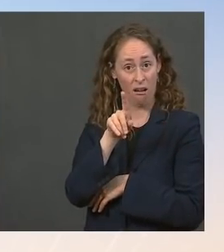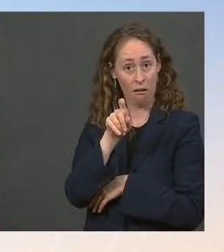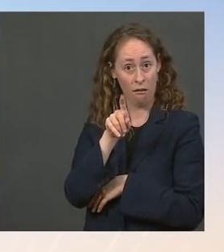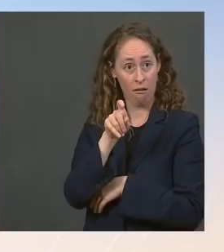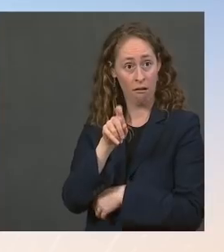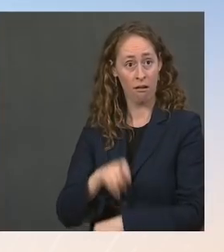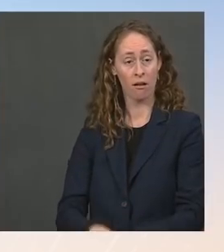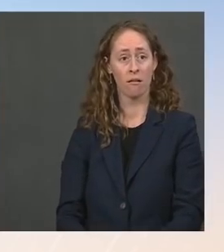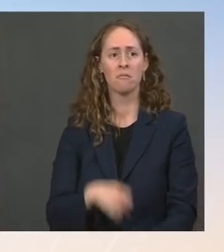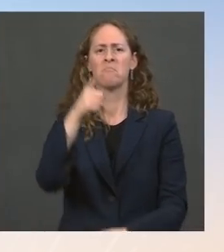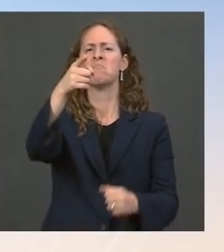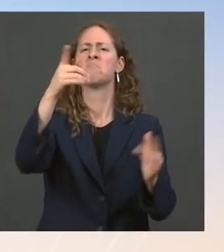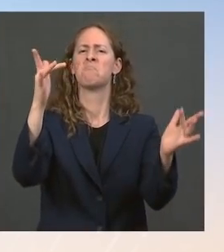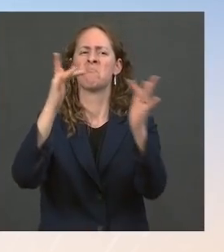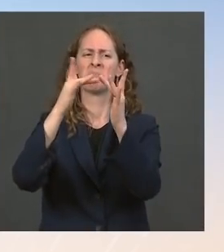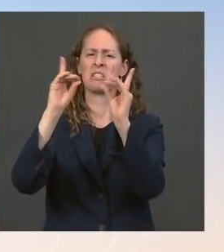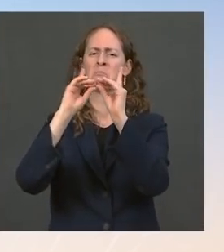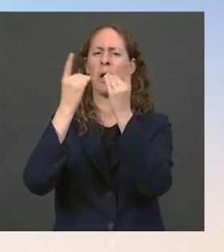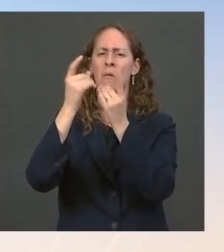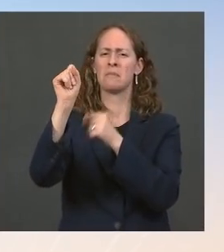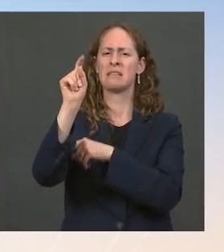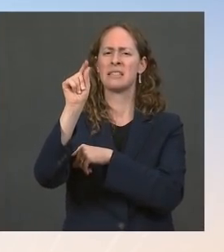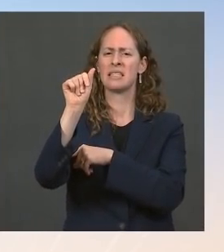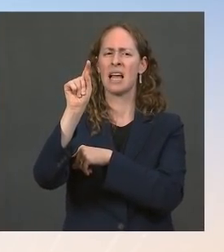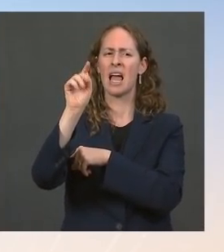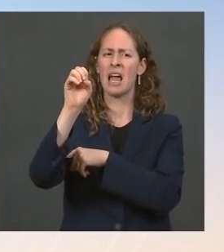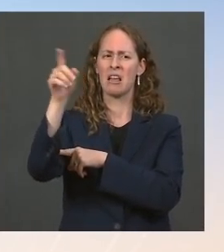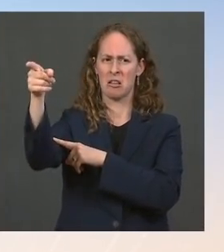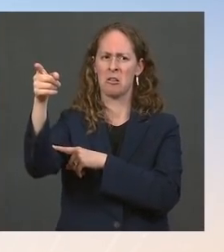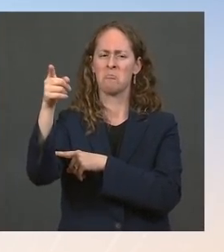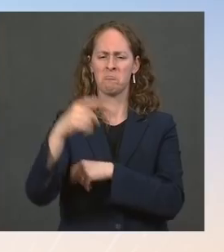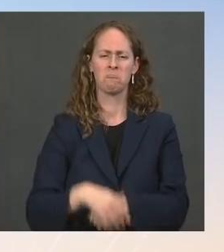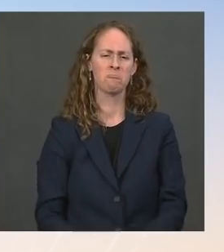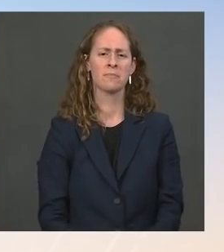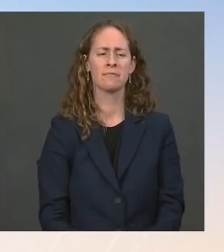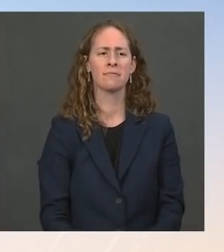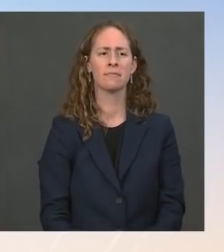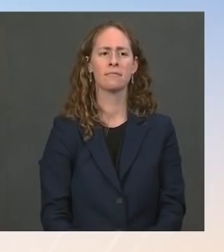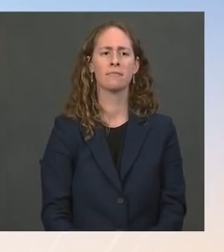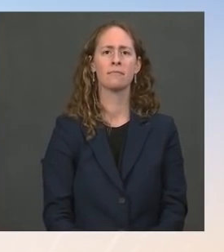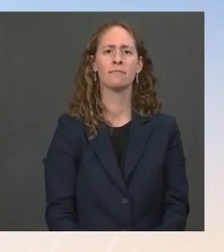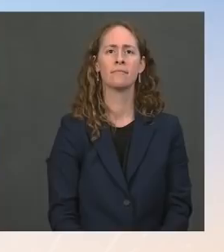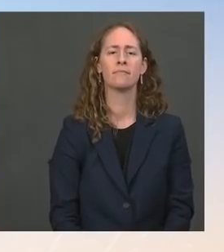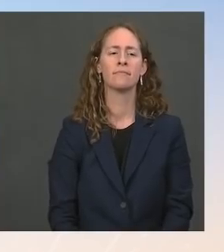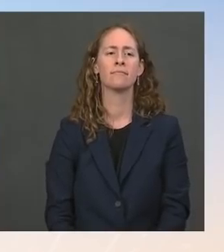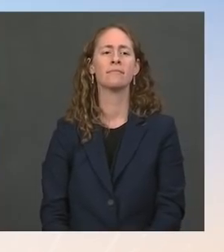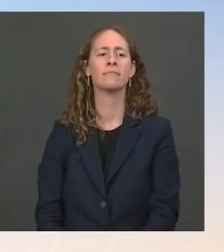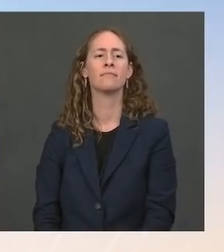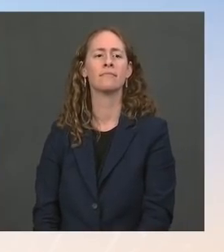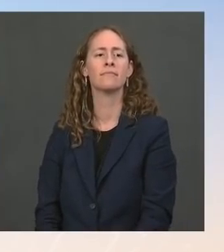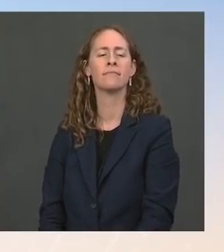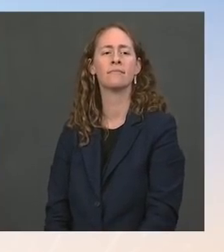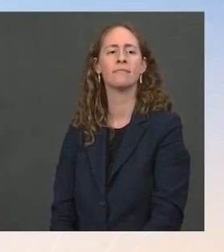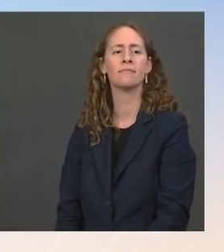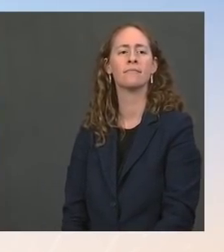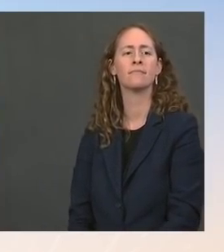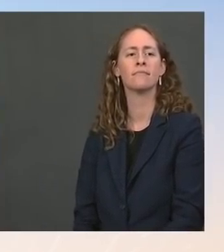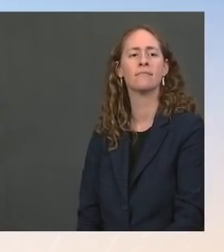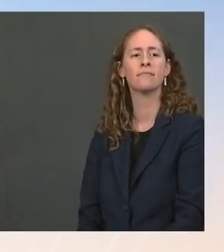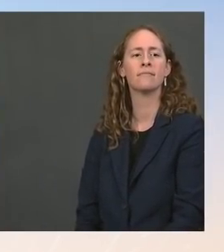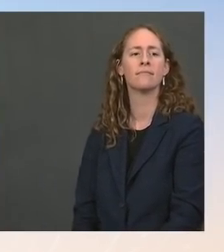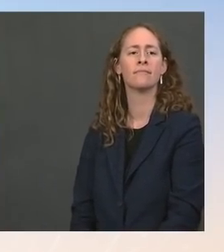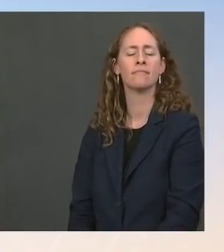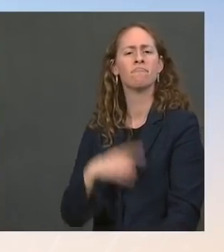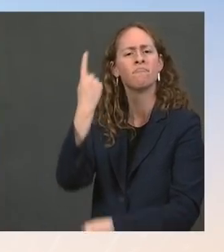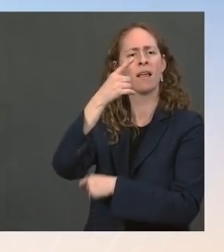who have conveyed clearly in their statement what I just said. I promise. Yep. The last question is, Daniel Foote, the former special envoy